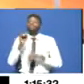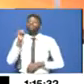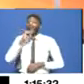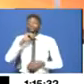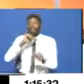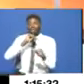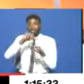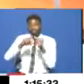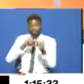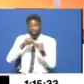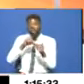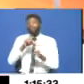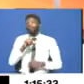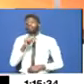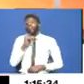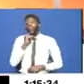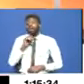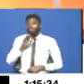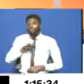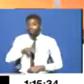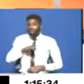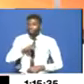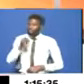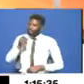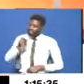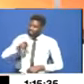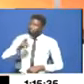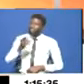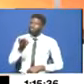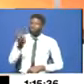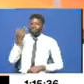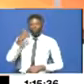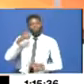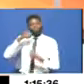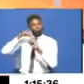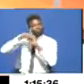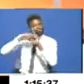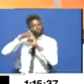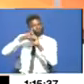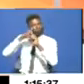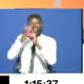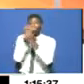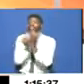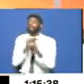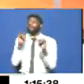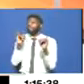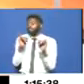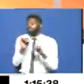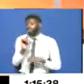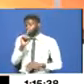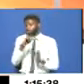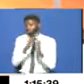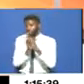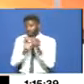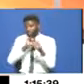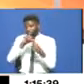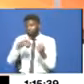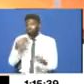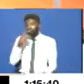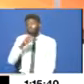who wrestled Kenya out of the firm grip of colonial masters. One of such stories is that of Musa